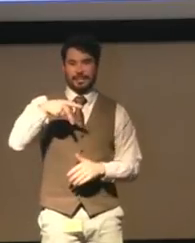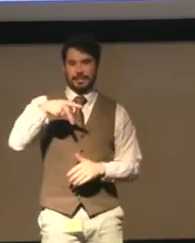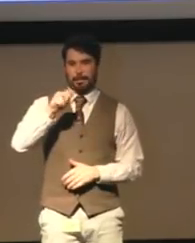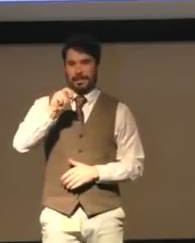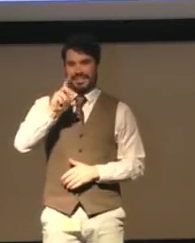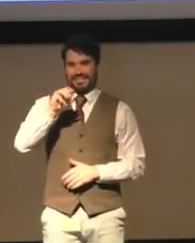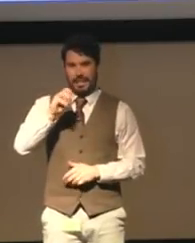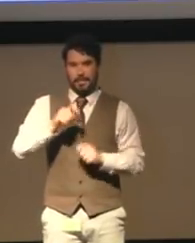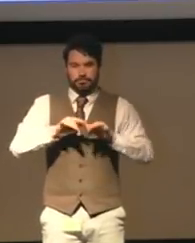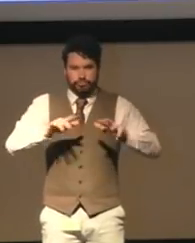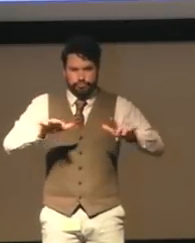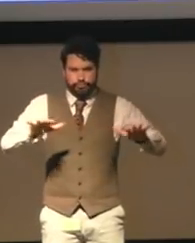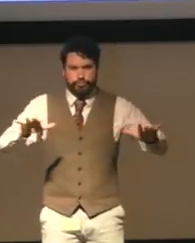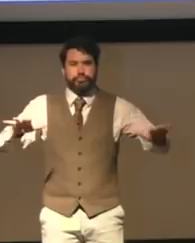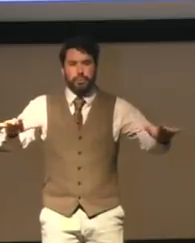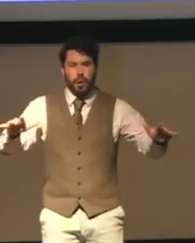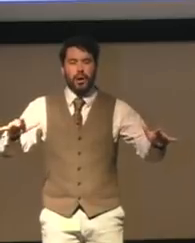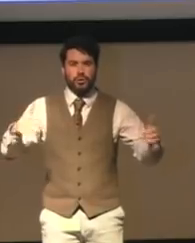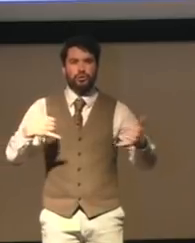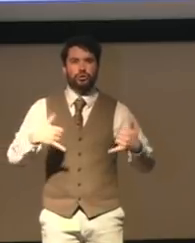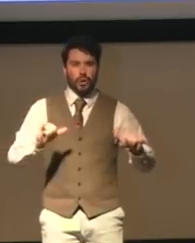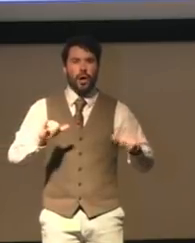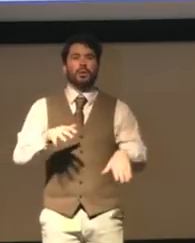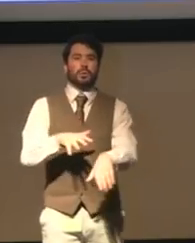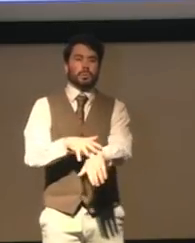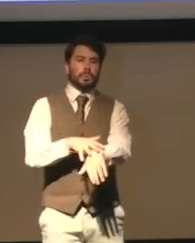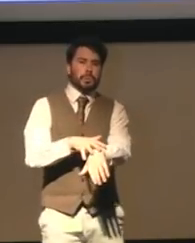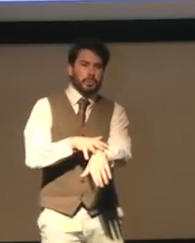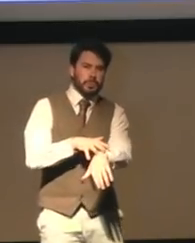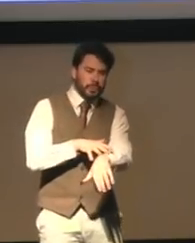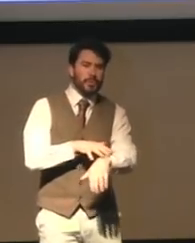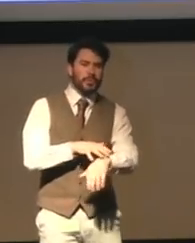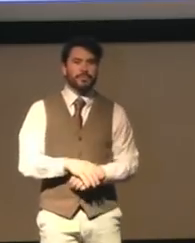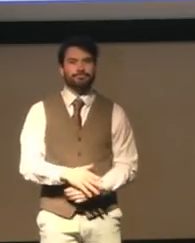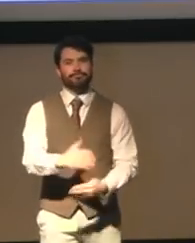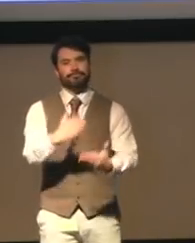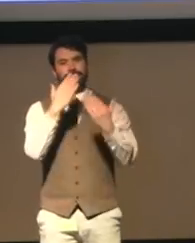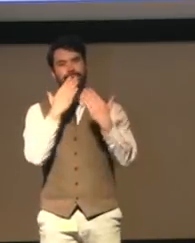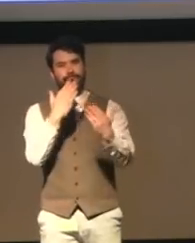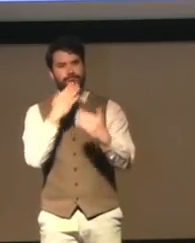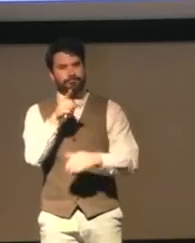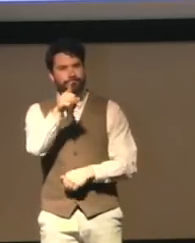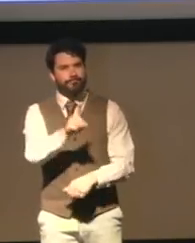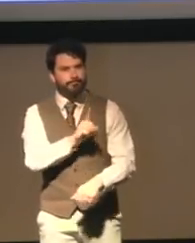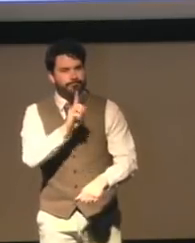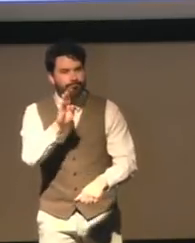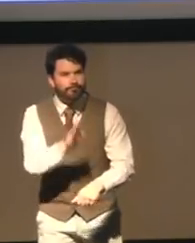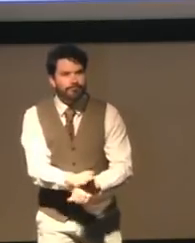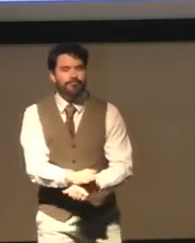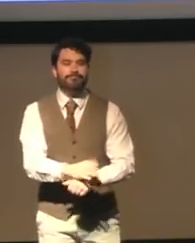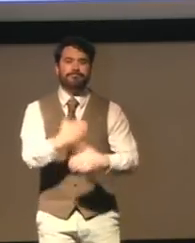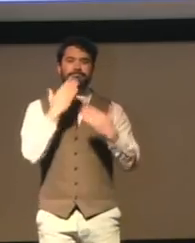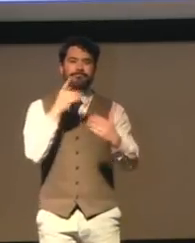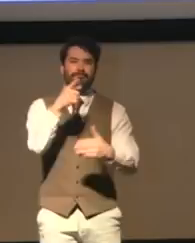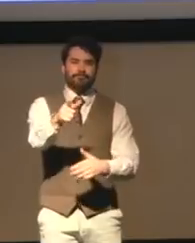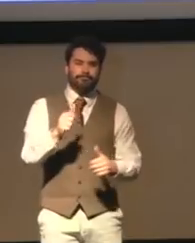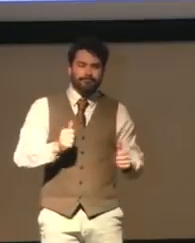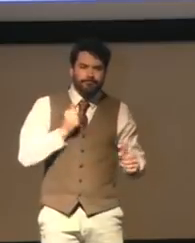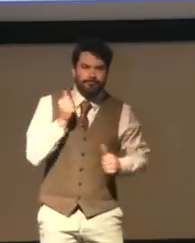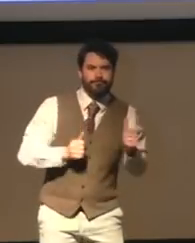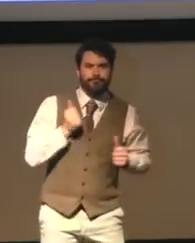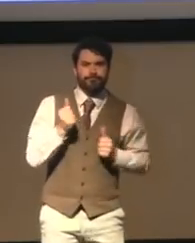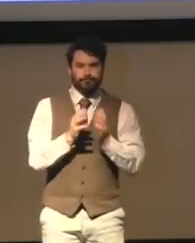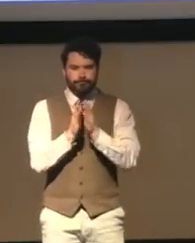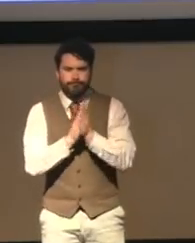Thus, again, I'd like to thank you all for your ongoing efforts, to your commitment, to your dedication, and to your passion in providing the best health